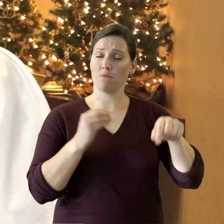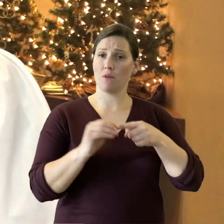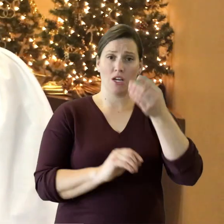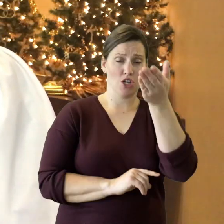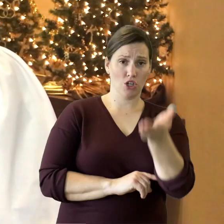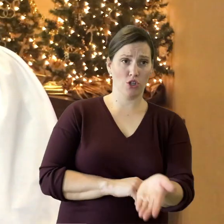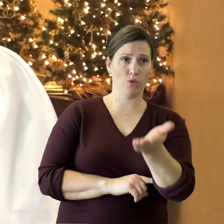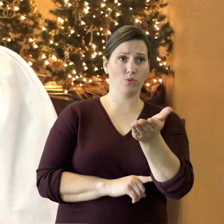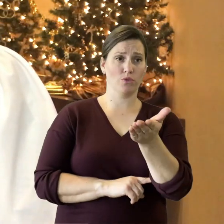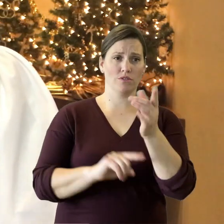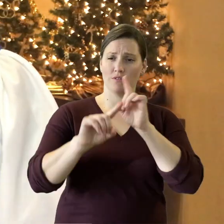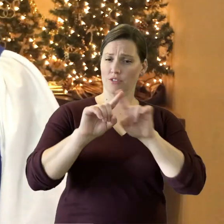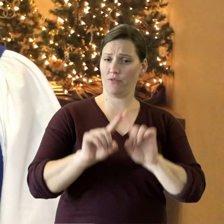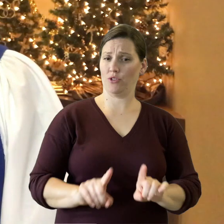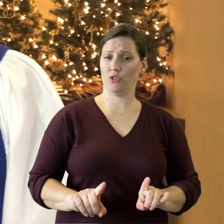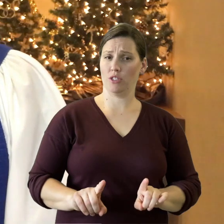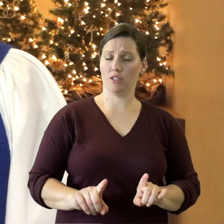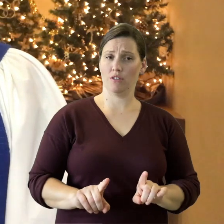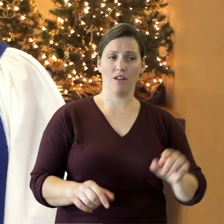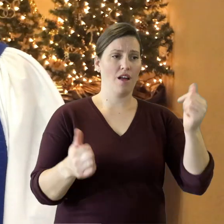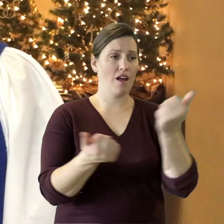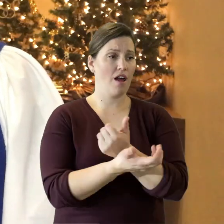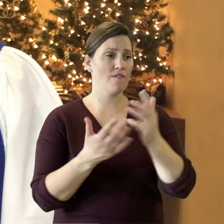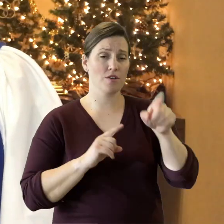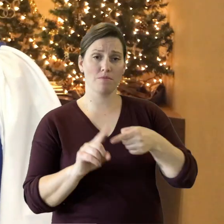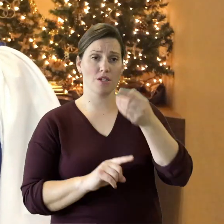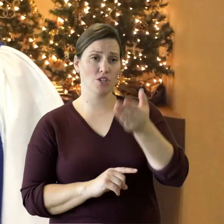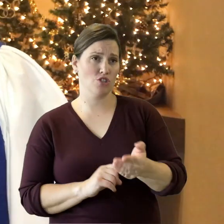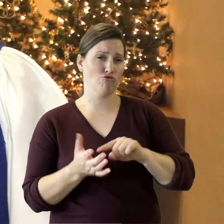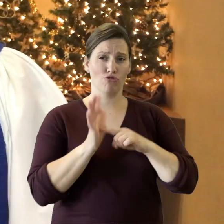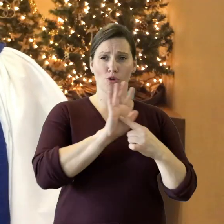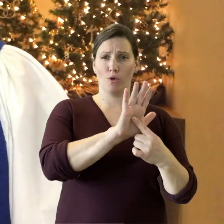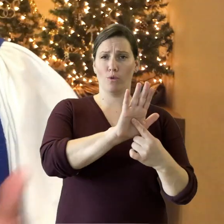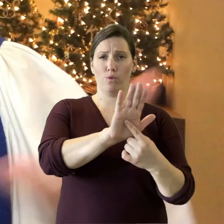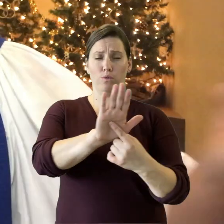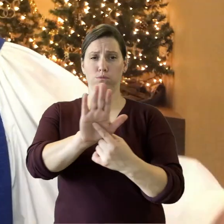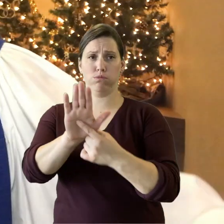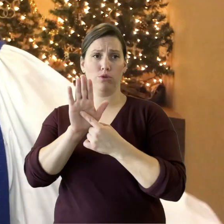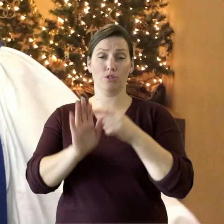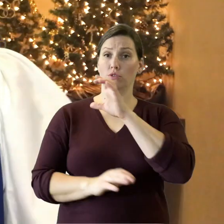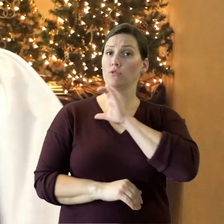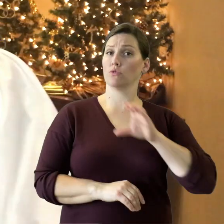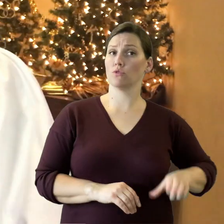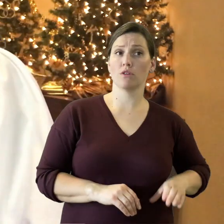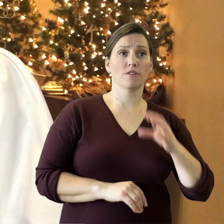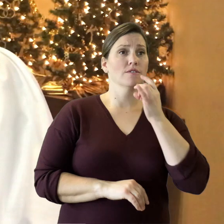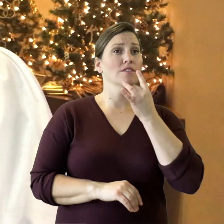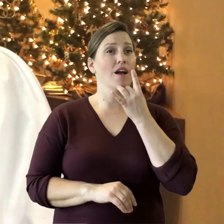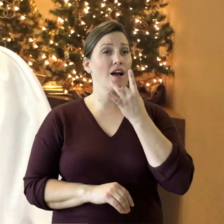Everything about you is different. Everything about you shines that light of